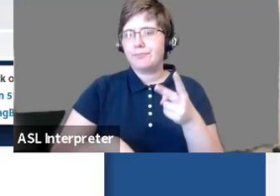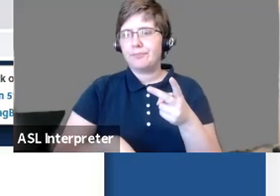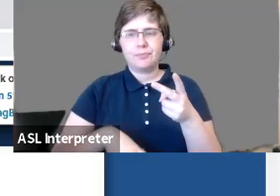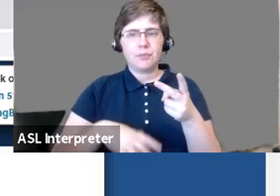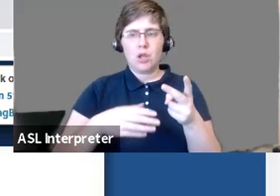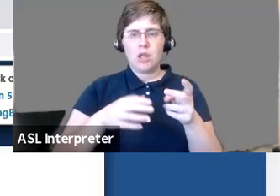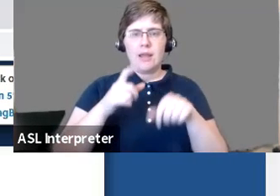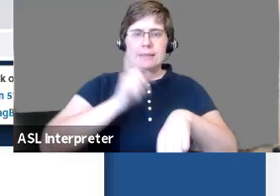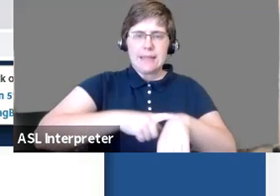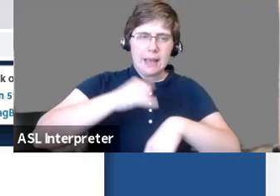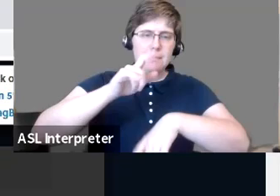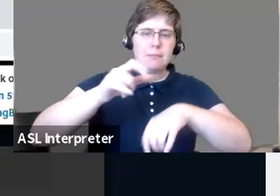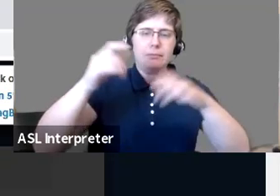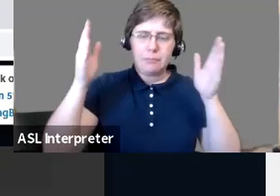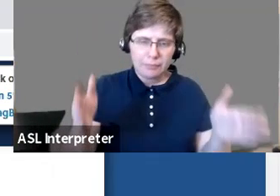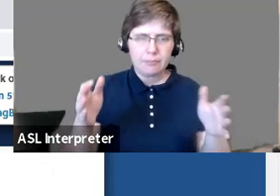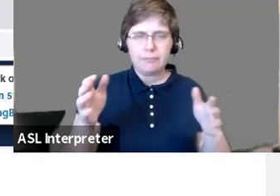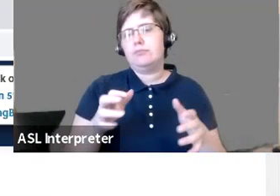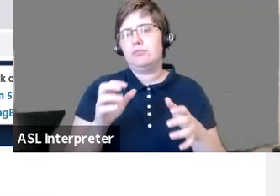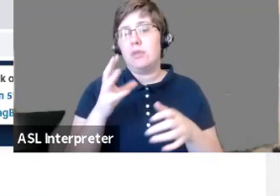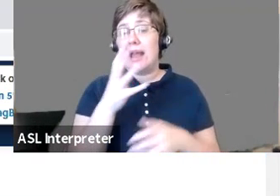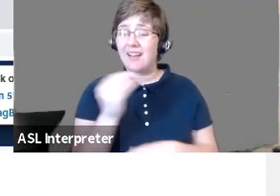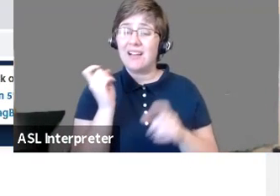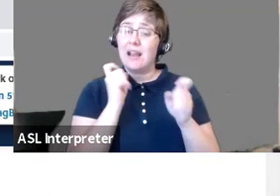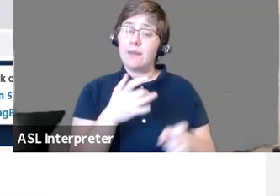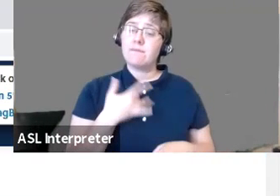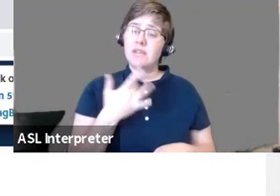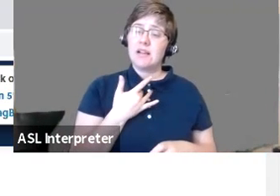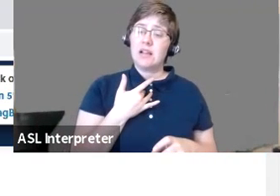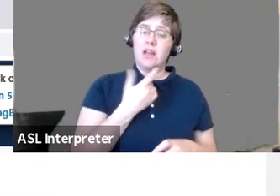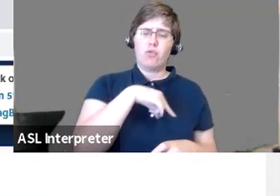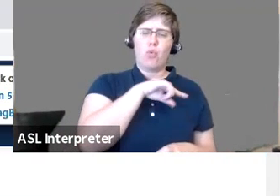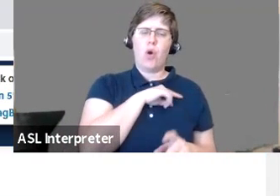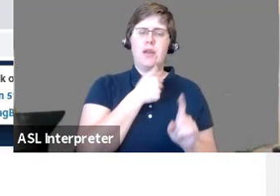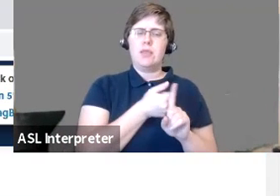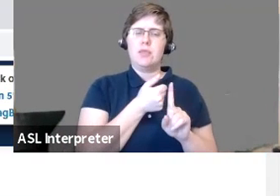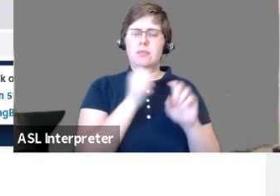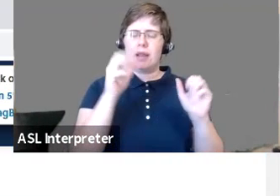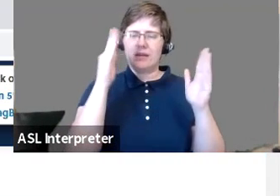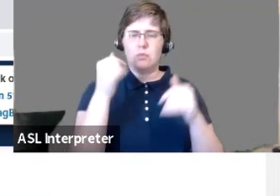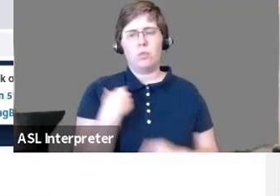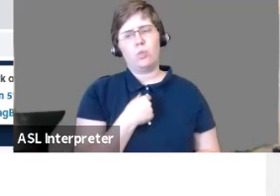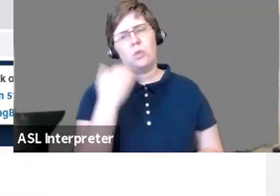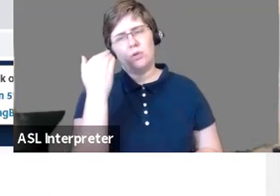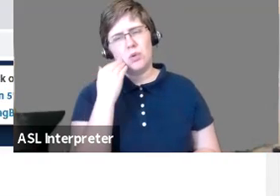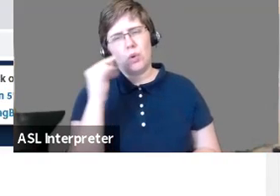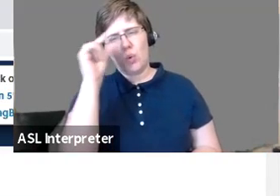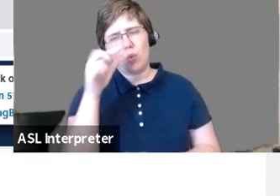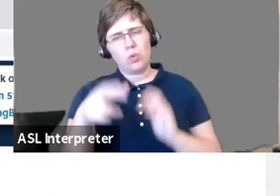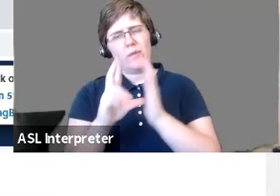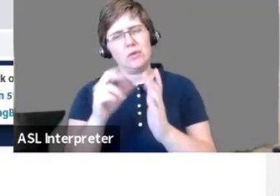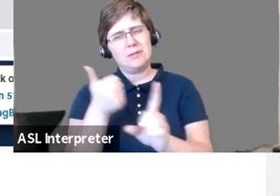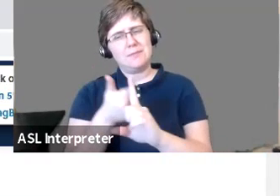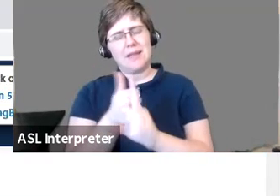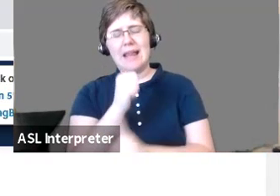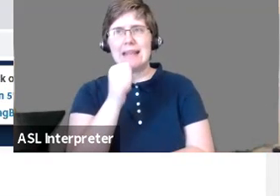you know, duration of time or, and to give them some sense of the quality they should expect, right? We realize that Google reviews are, again, are